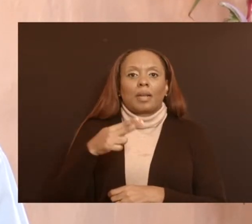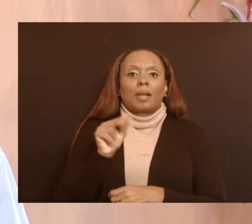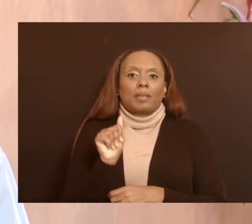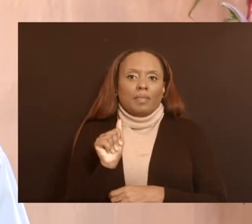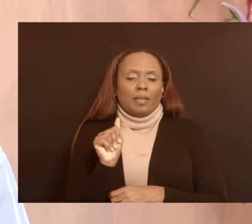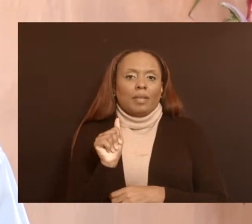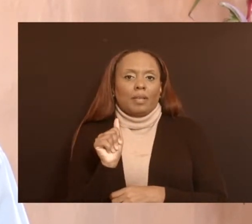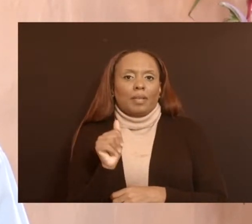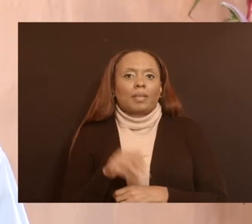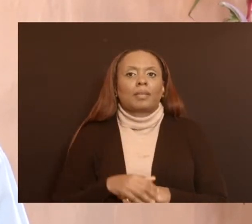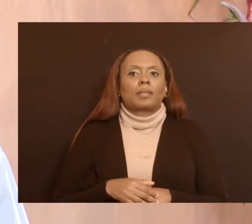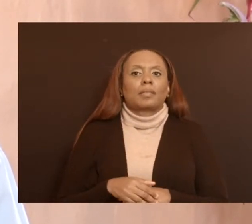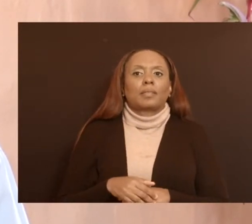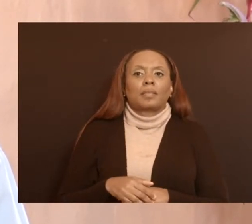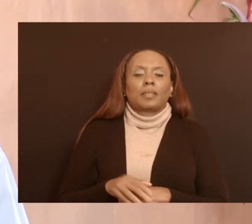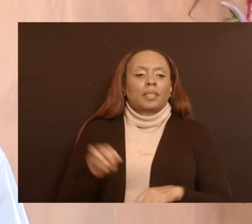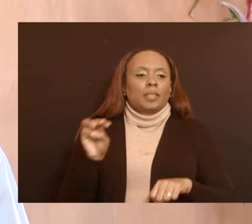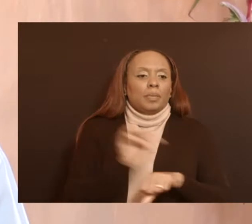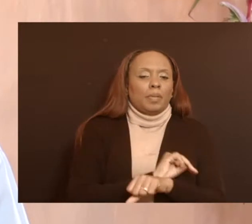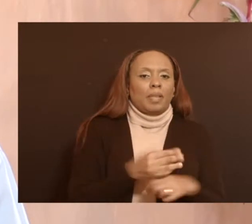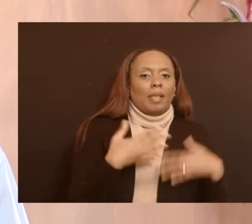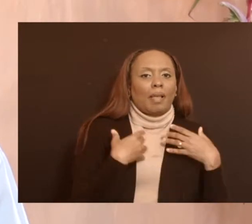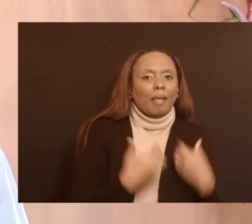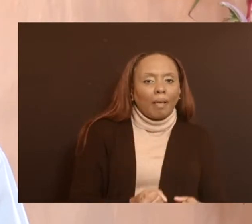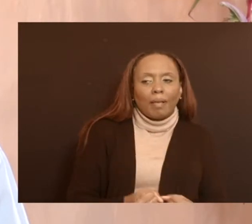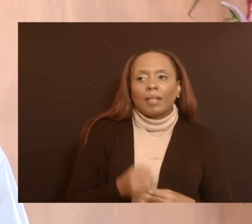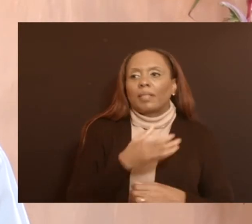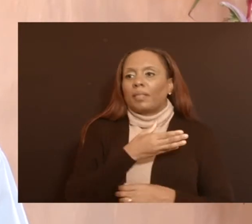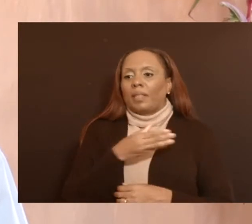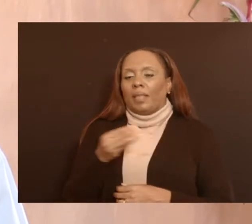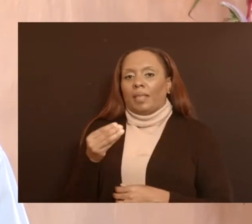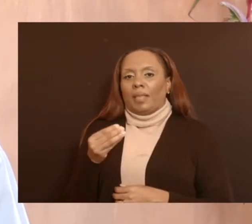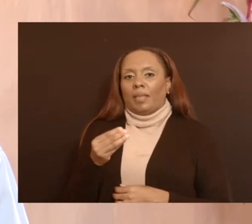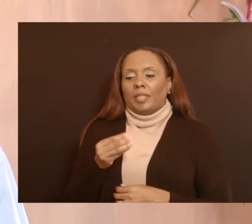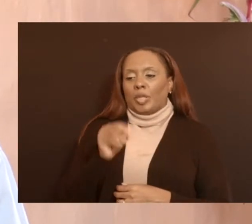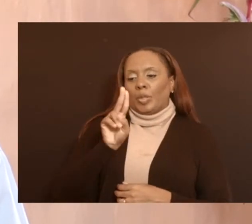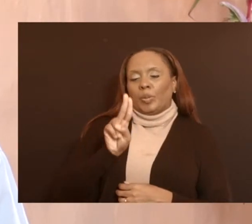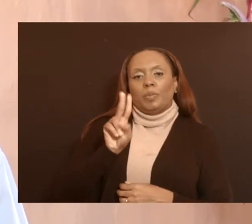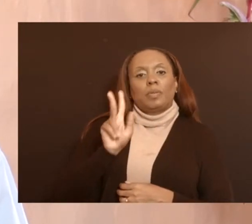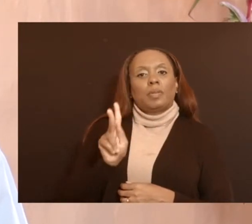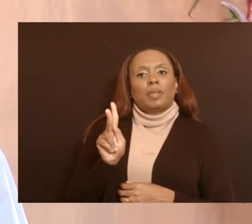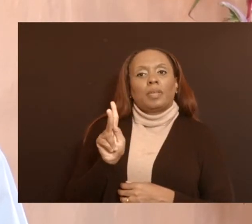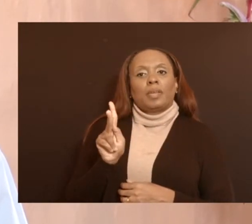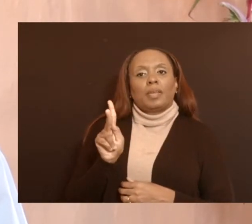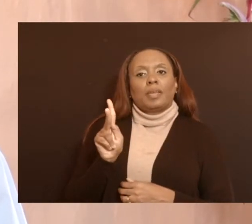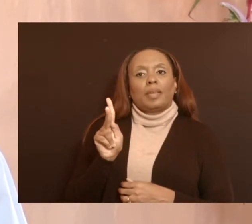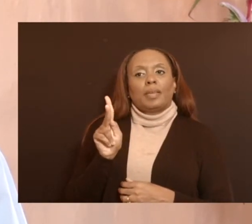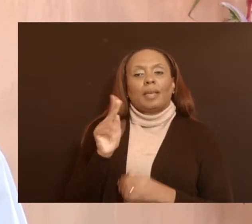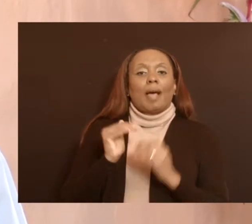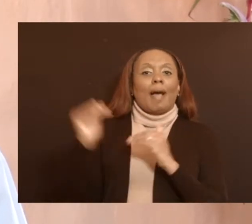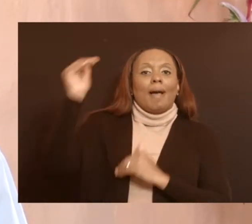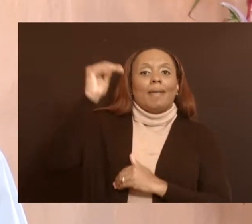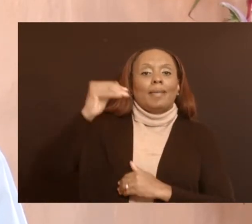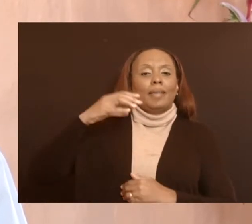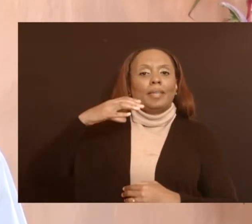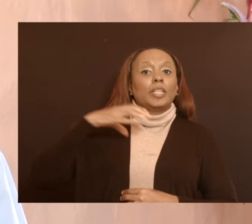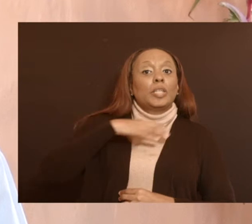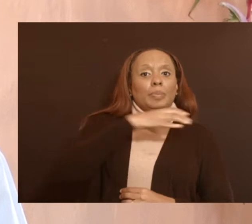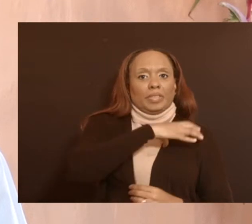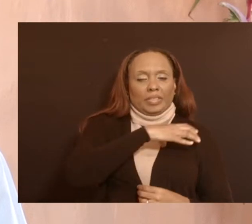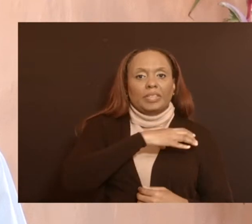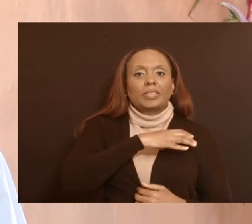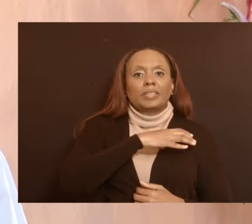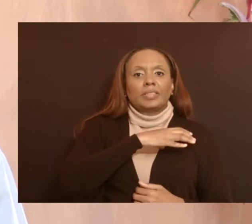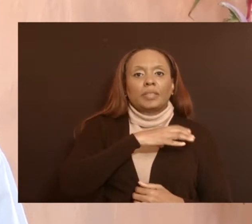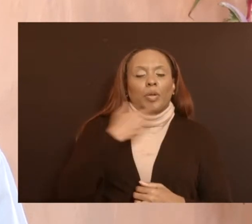in collaboration and with the United Kingdom High Commission here in Barbados to be able to follow up on an offer that